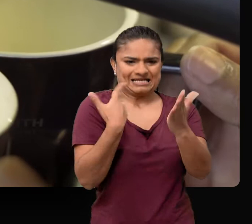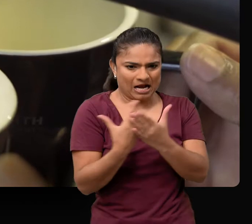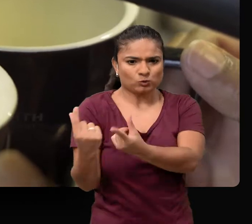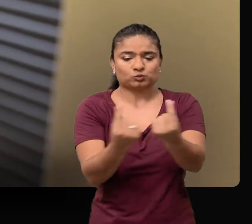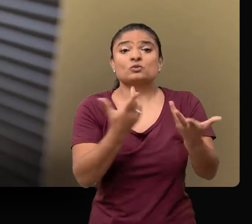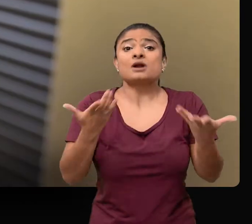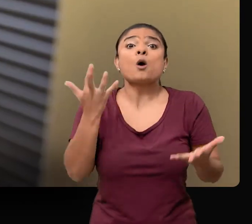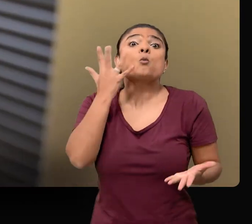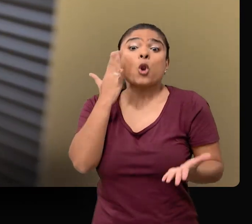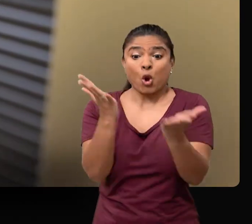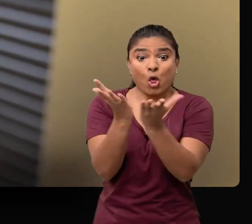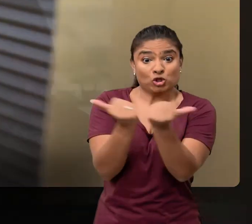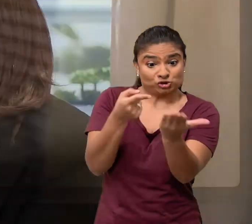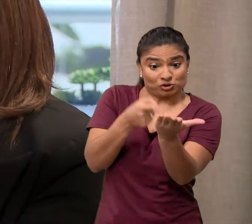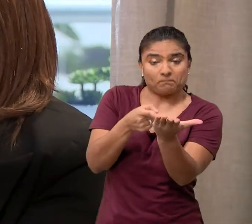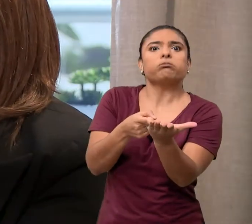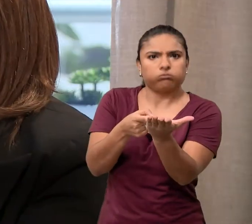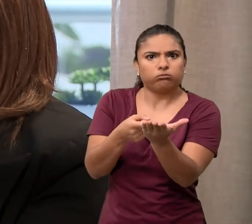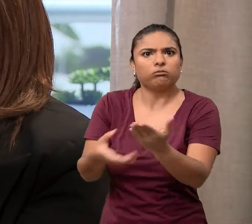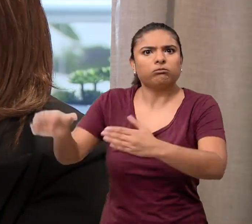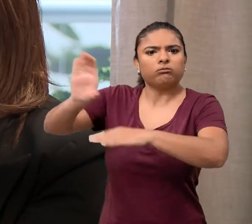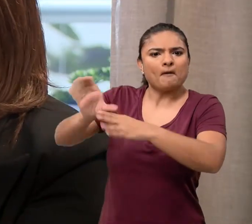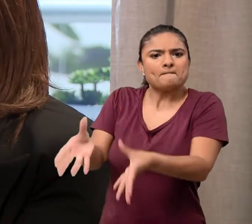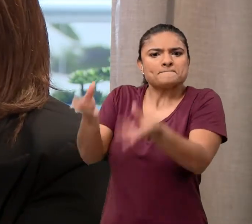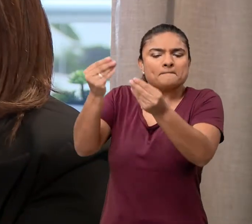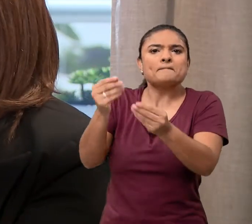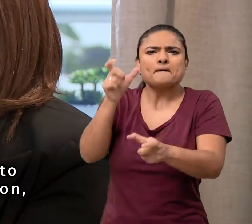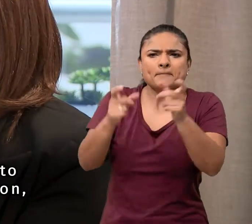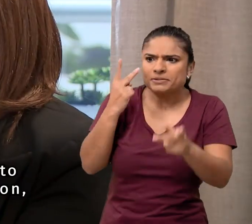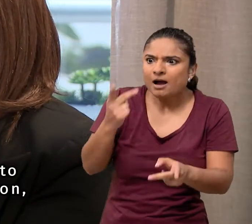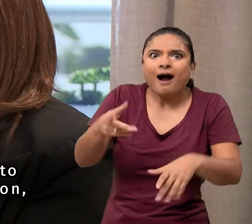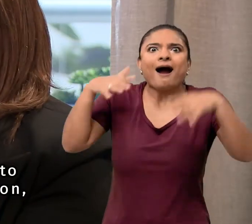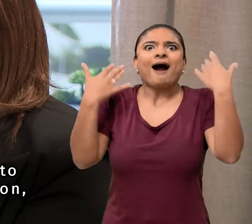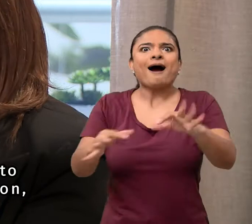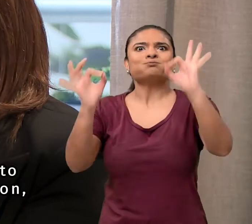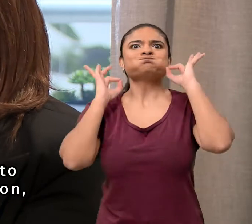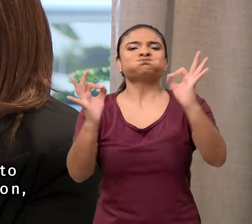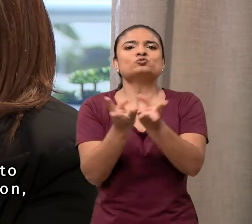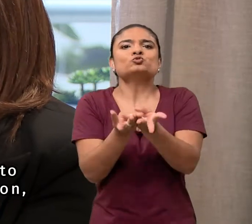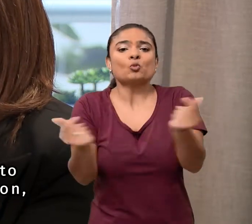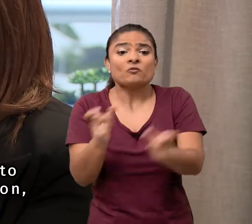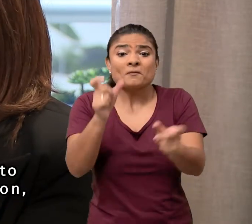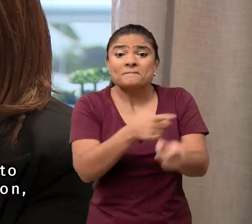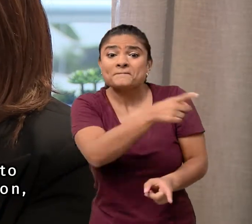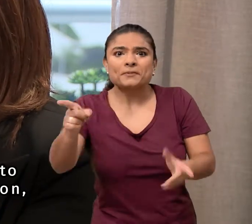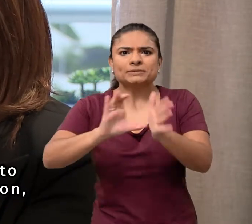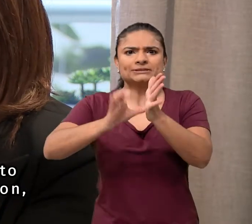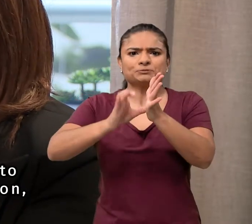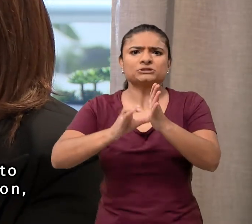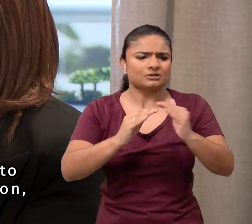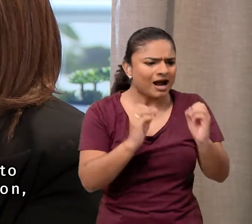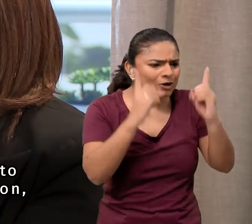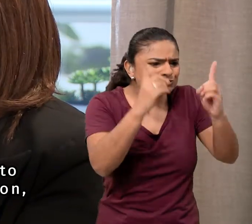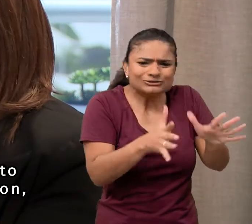skill. Now, when learnerships were conceptualized, they were seen as the ideal